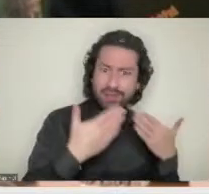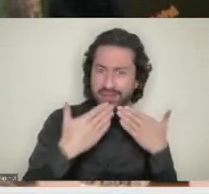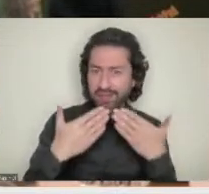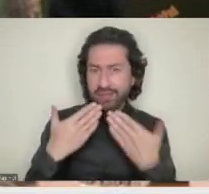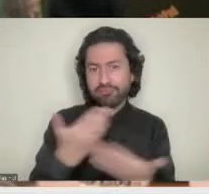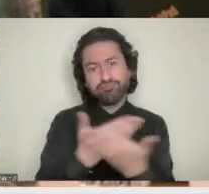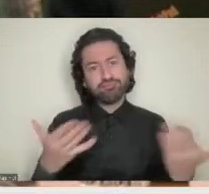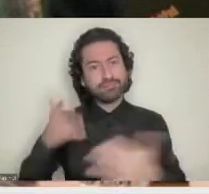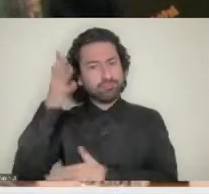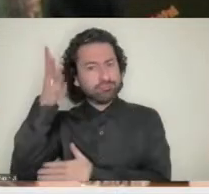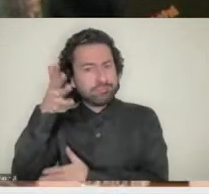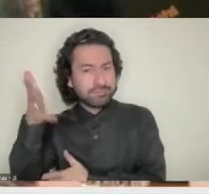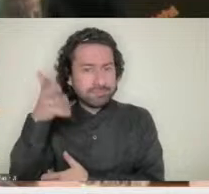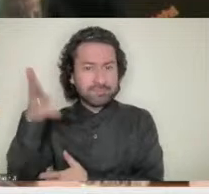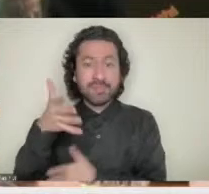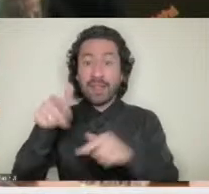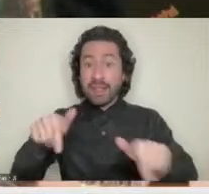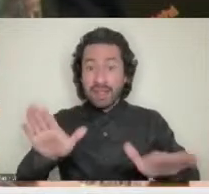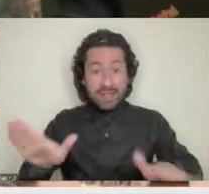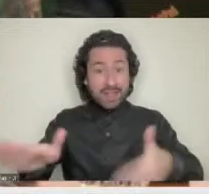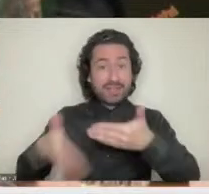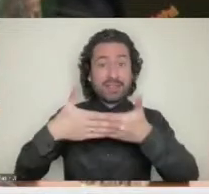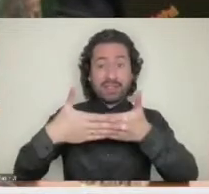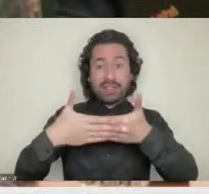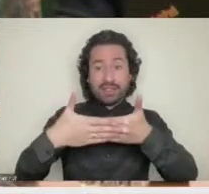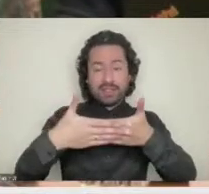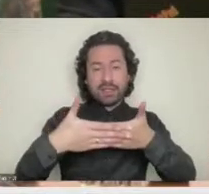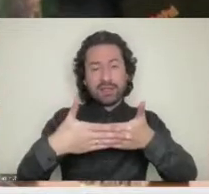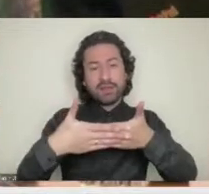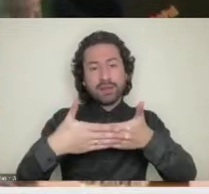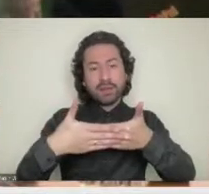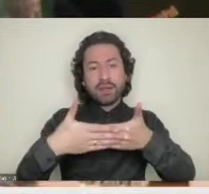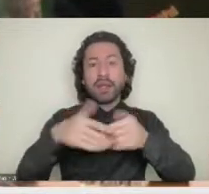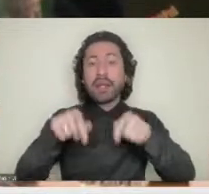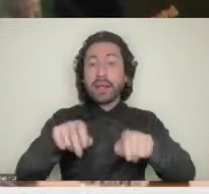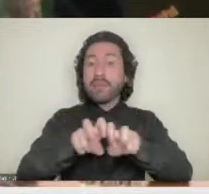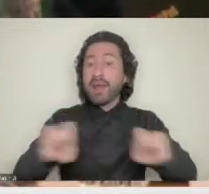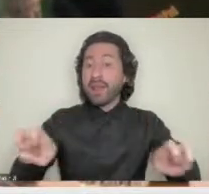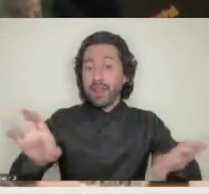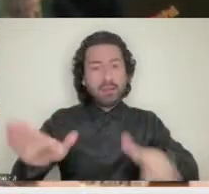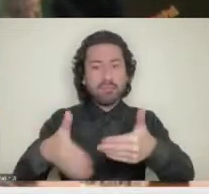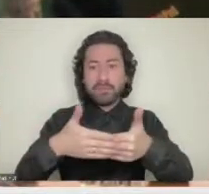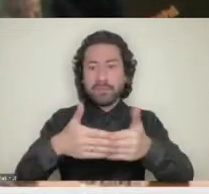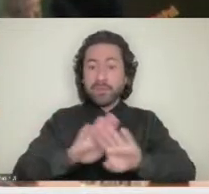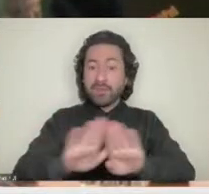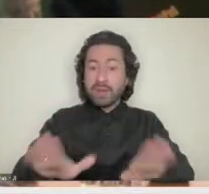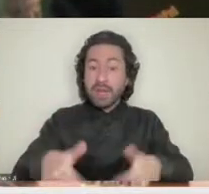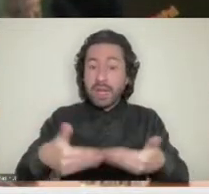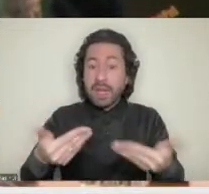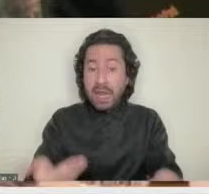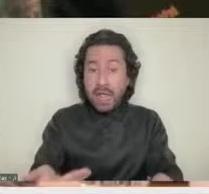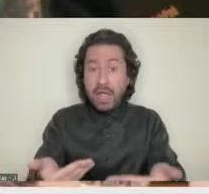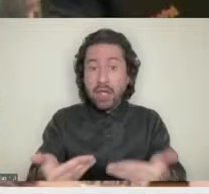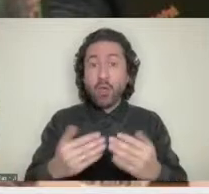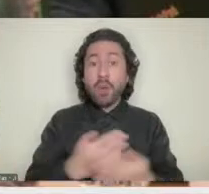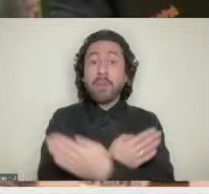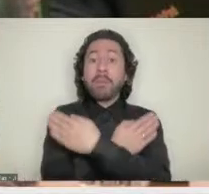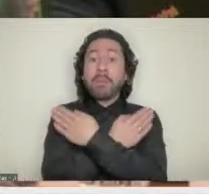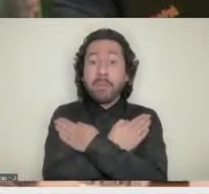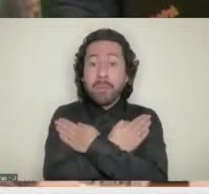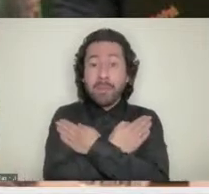your comments and interventions. And thus, we conclude this panel. Now we will have